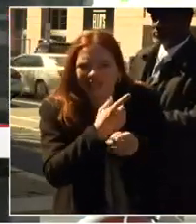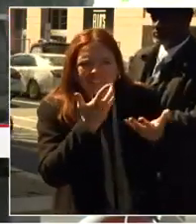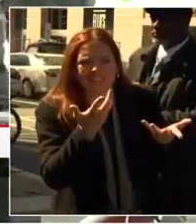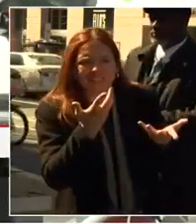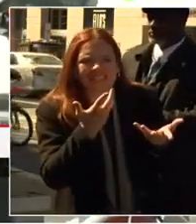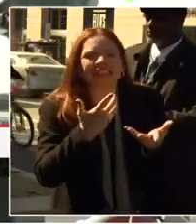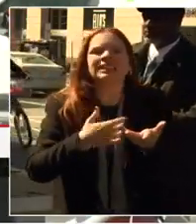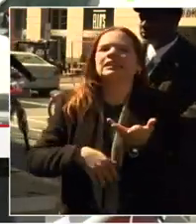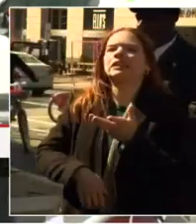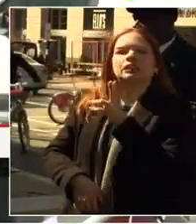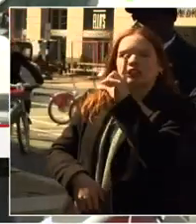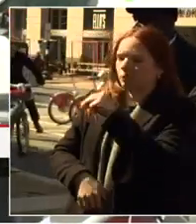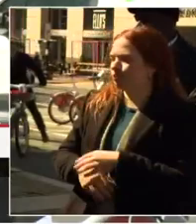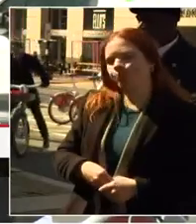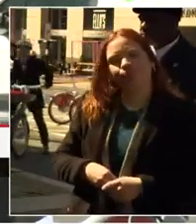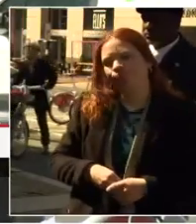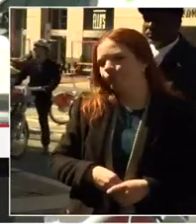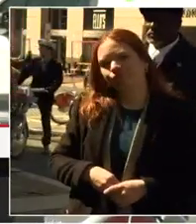No.